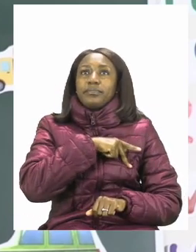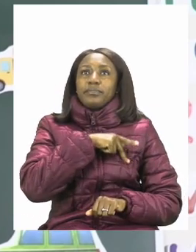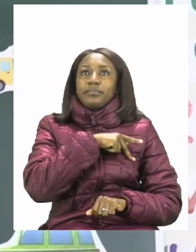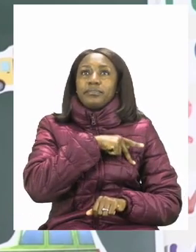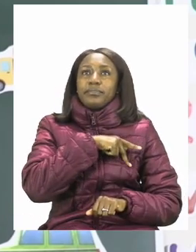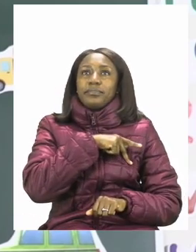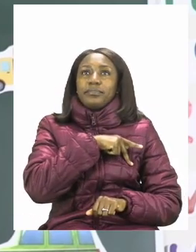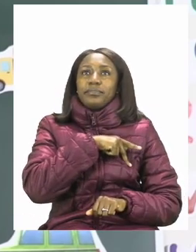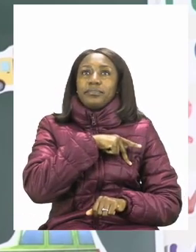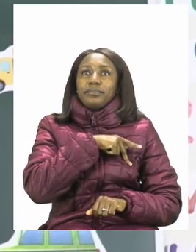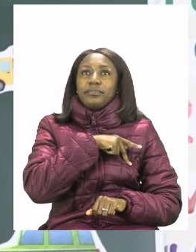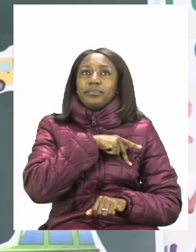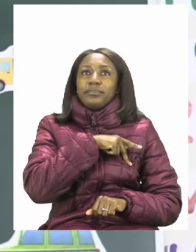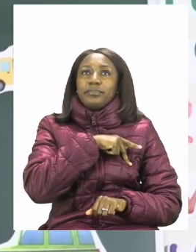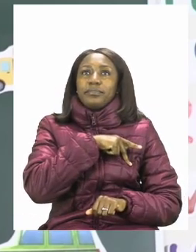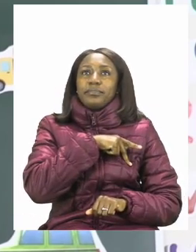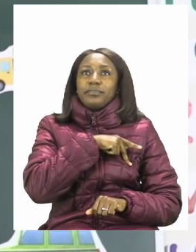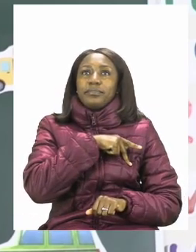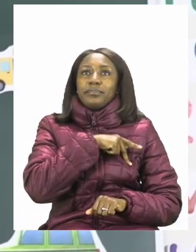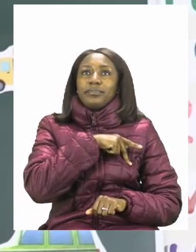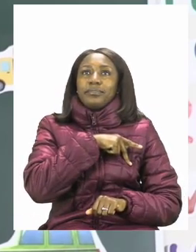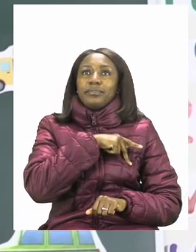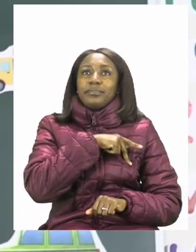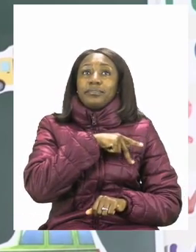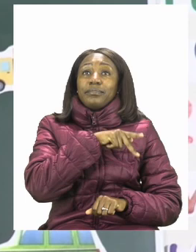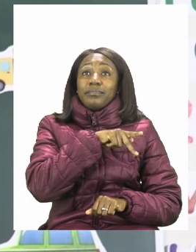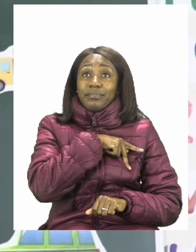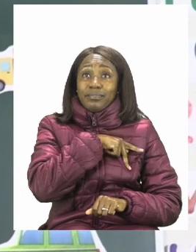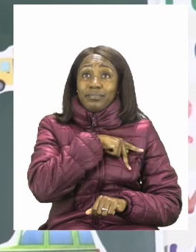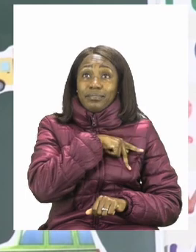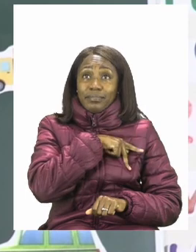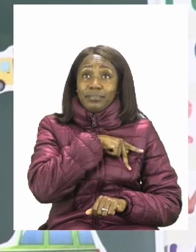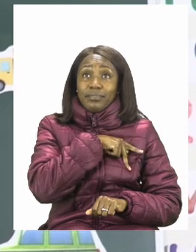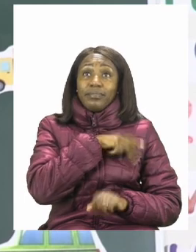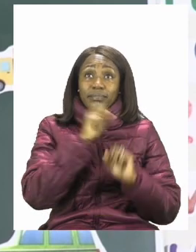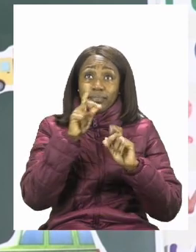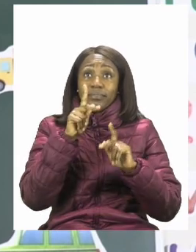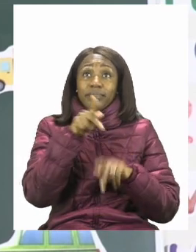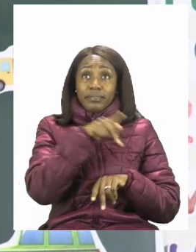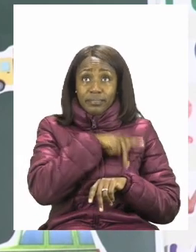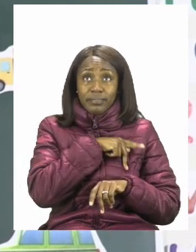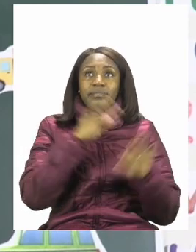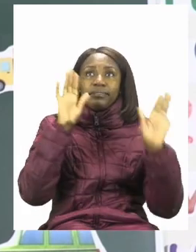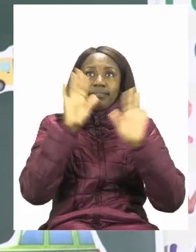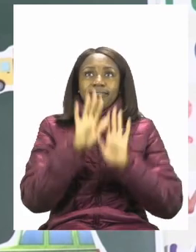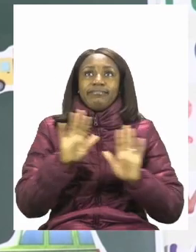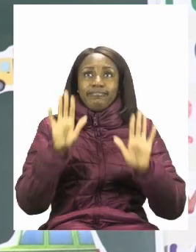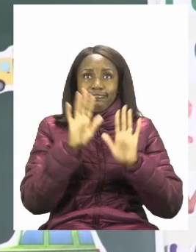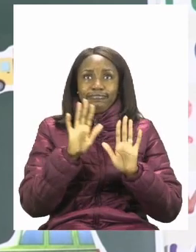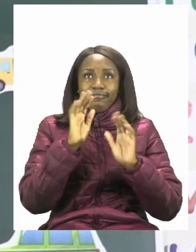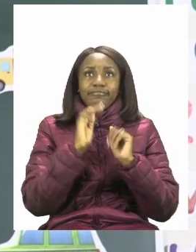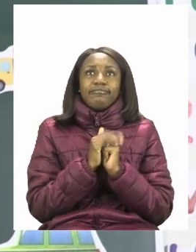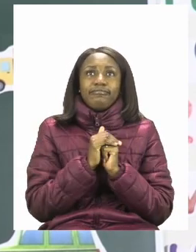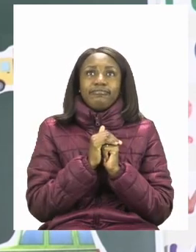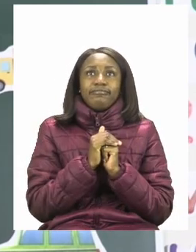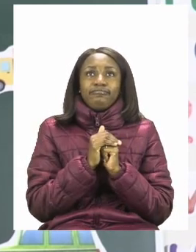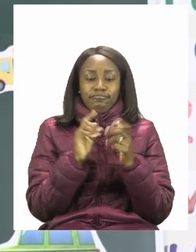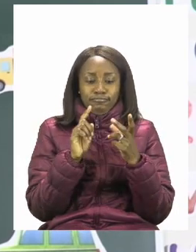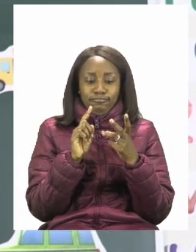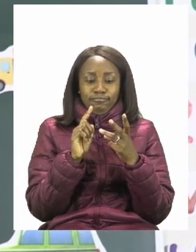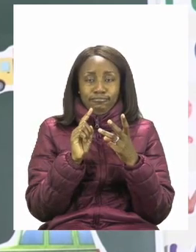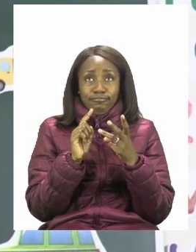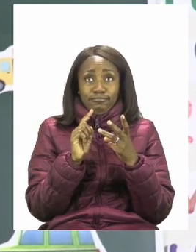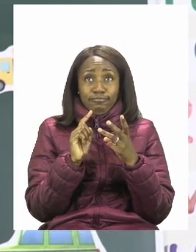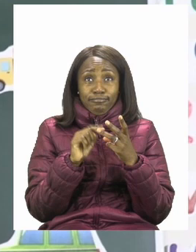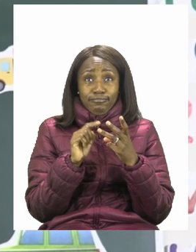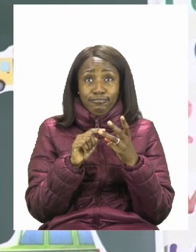it, you have to color purple. That's right. All the little blocks with